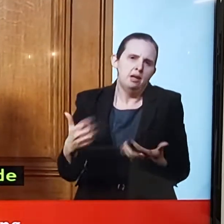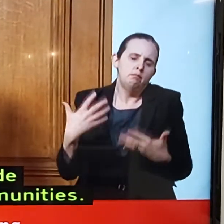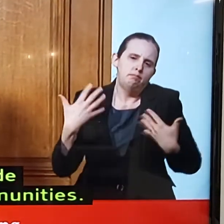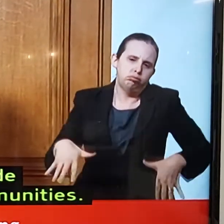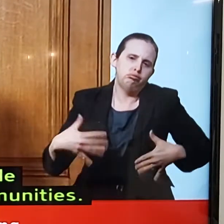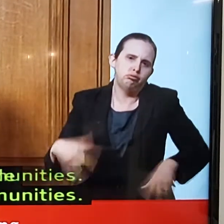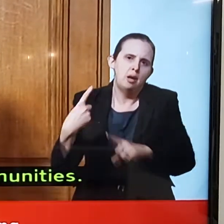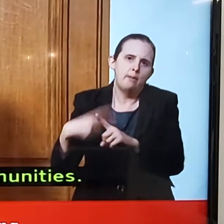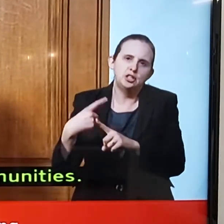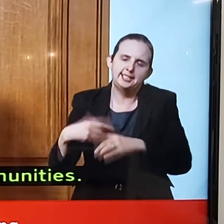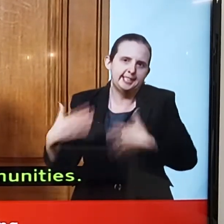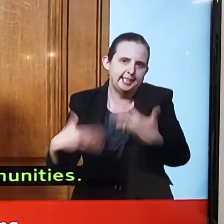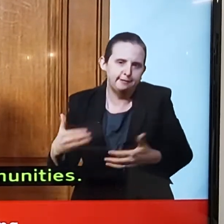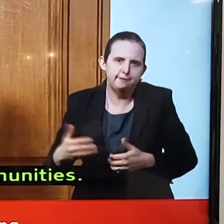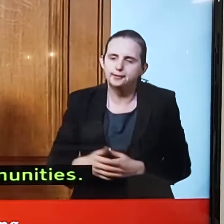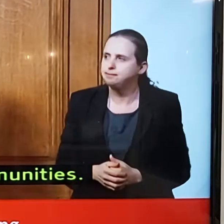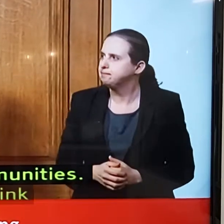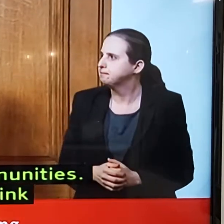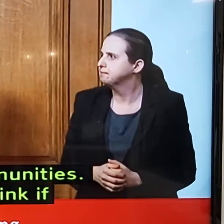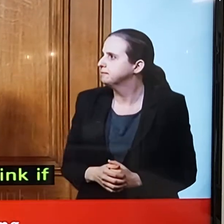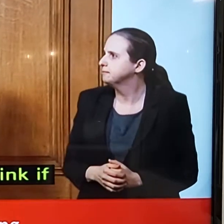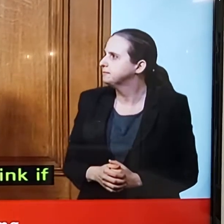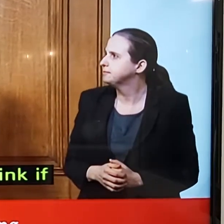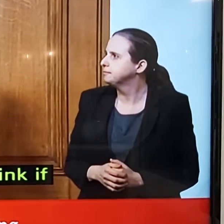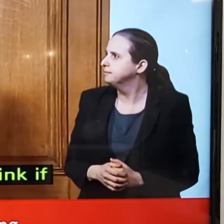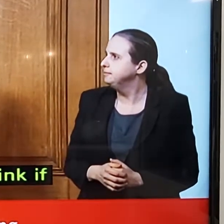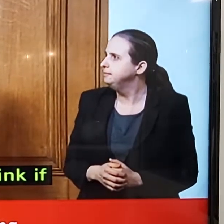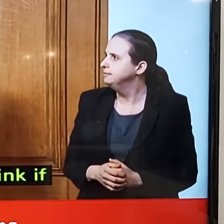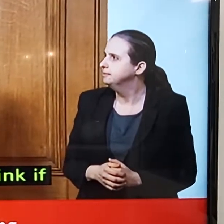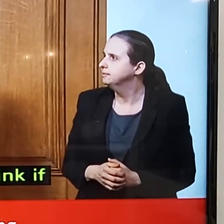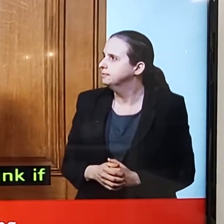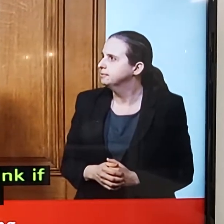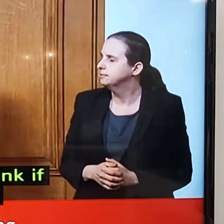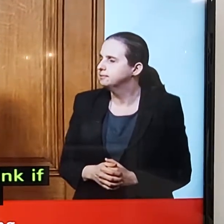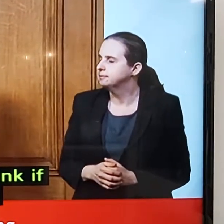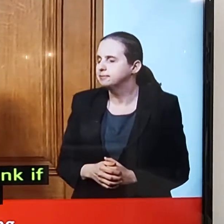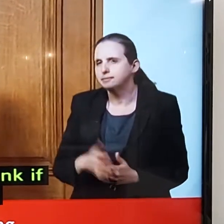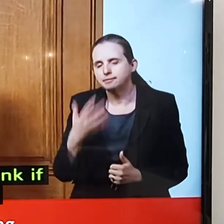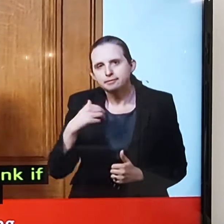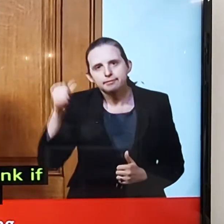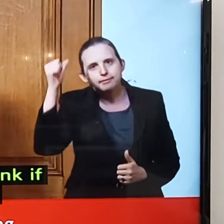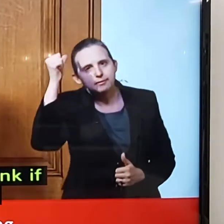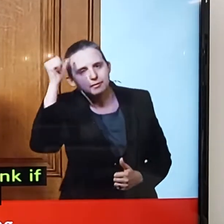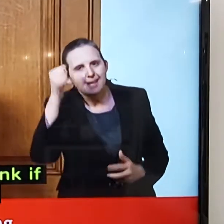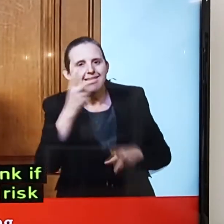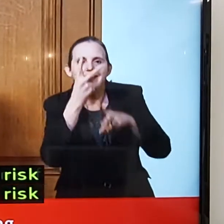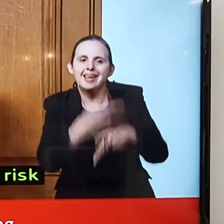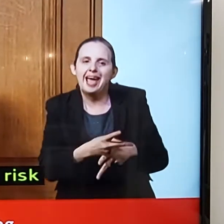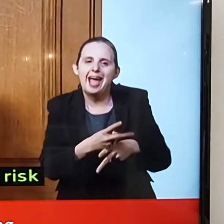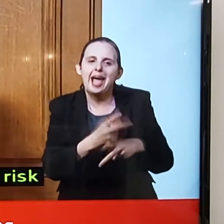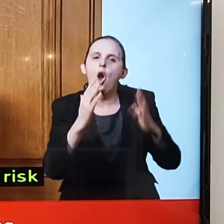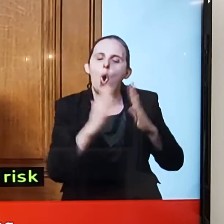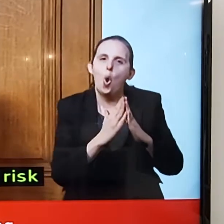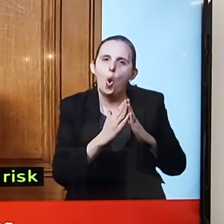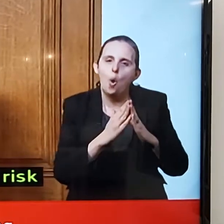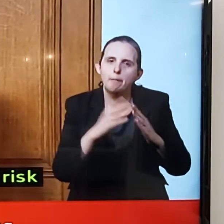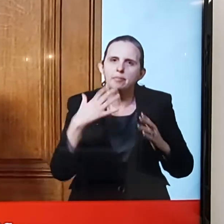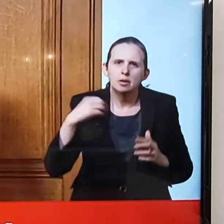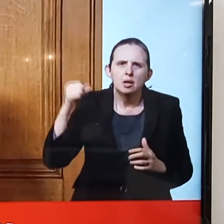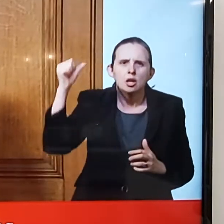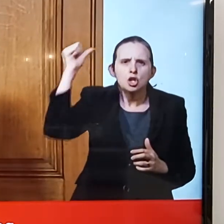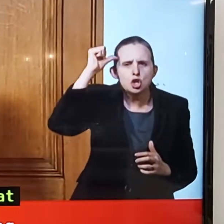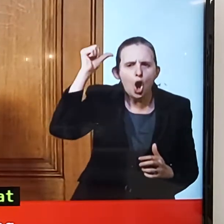high-risk areas, so care homes are something which is particularly at the top of my mind, we know that the elderly residents are taking that up, but